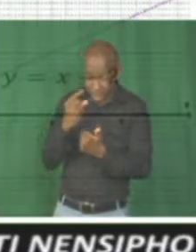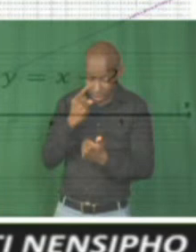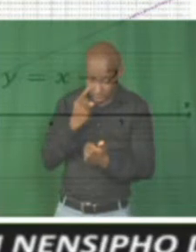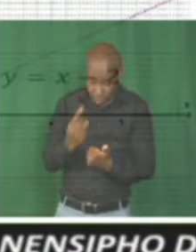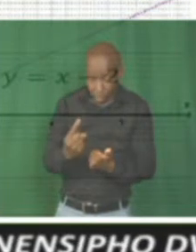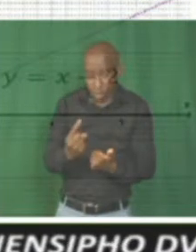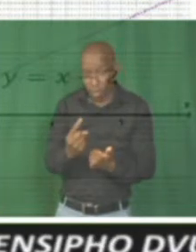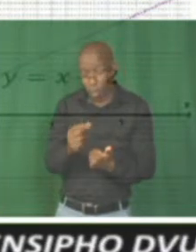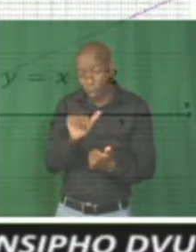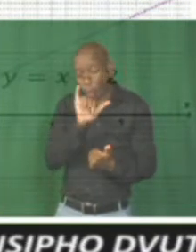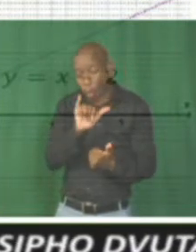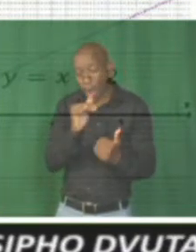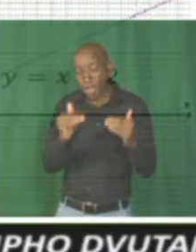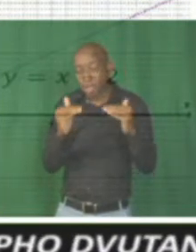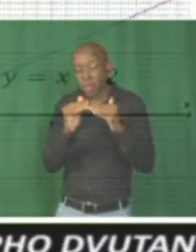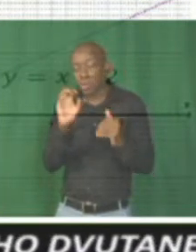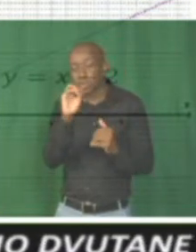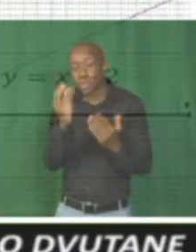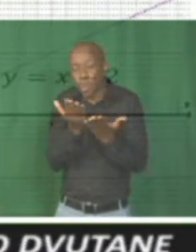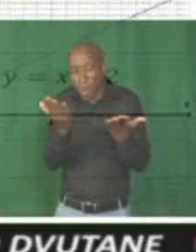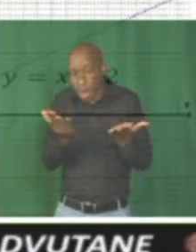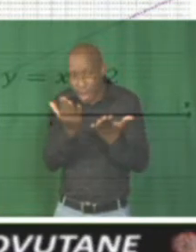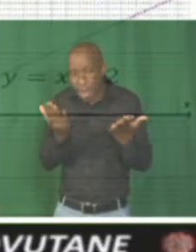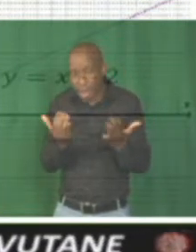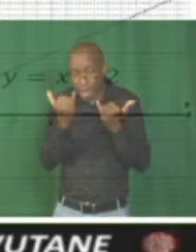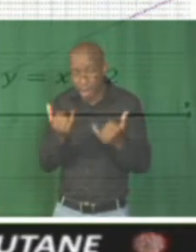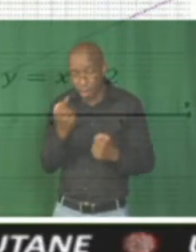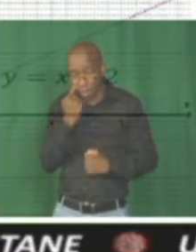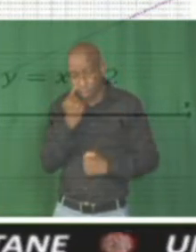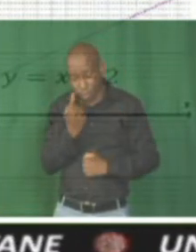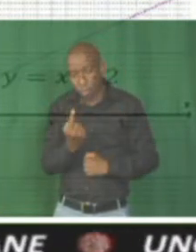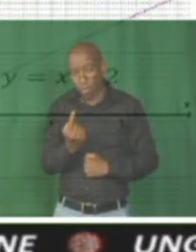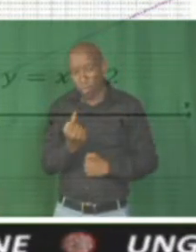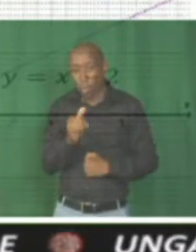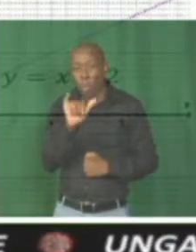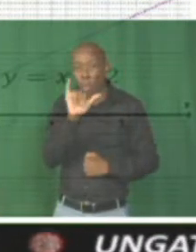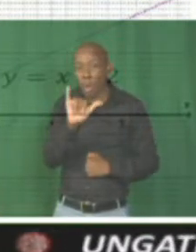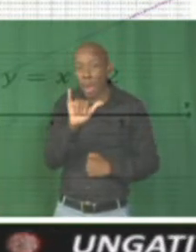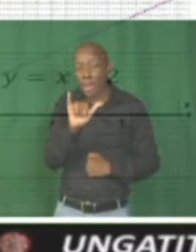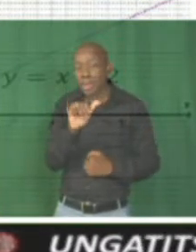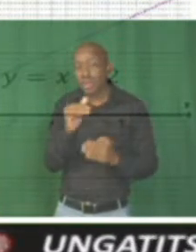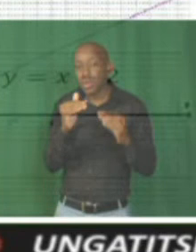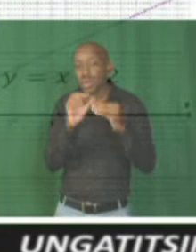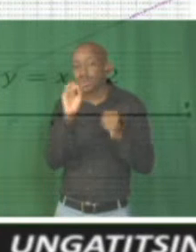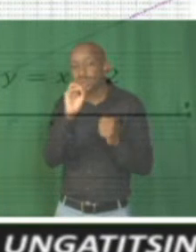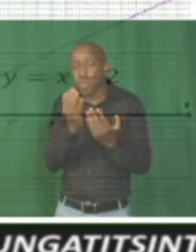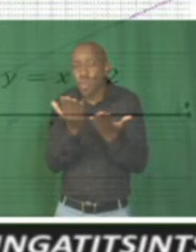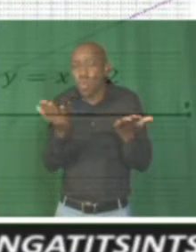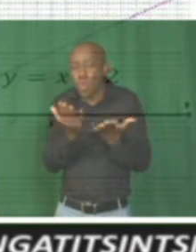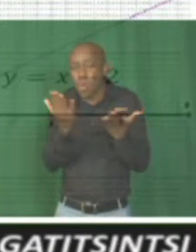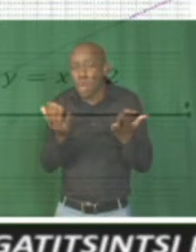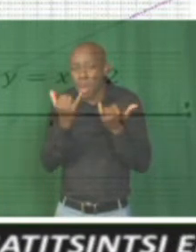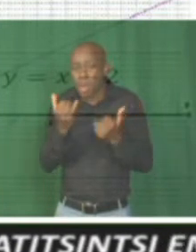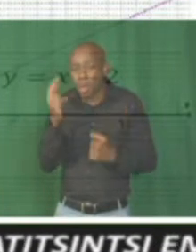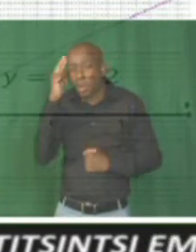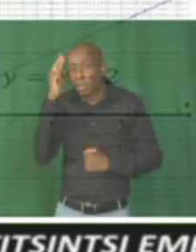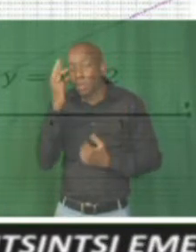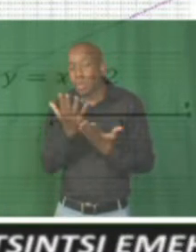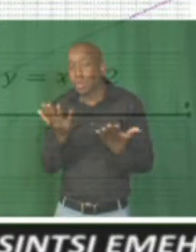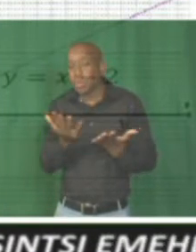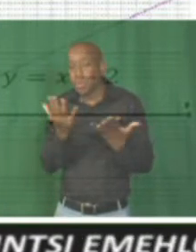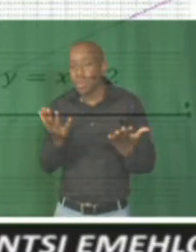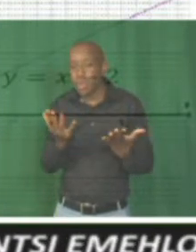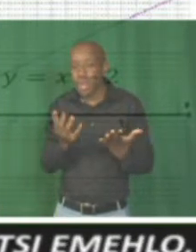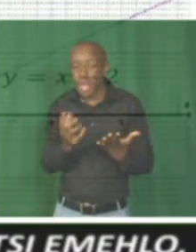the line y is equal to 0. And the line y is equal to 0, dear Lena, I'm sure you still remember that there is